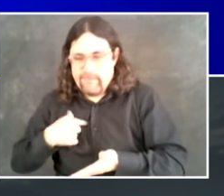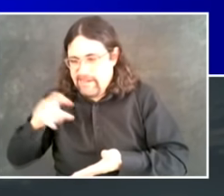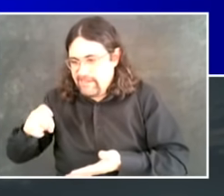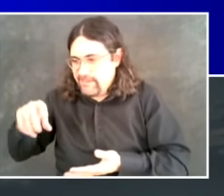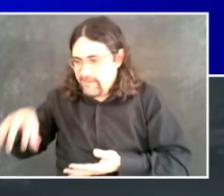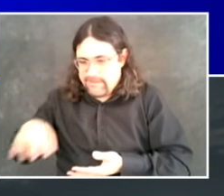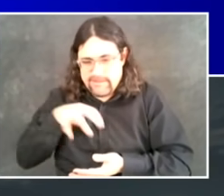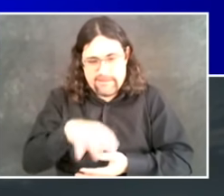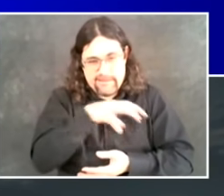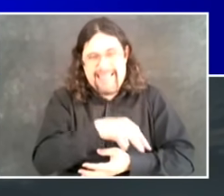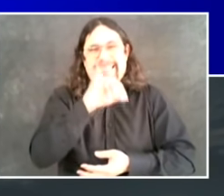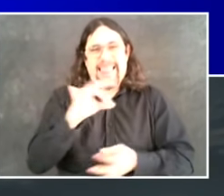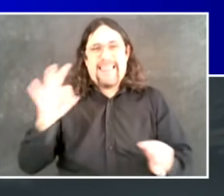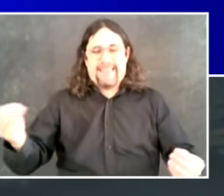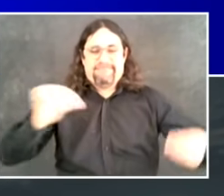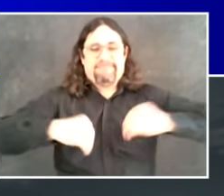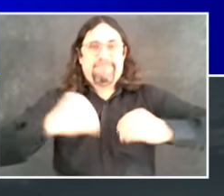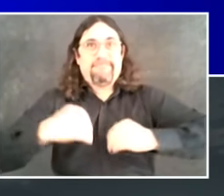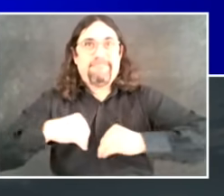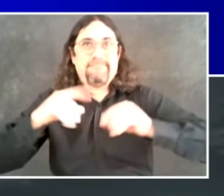that dreaded boomerang.